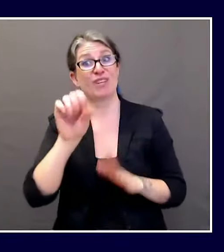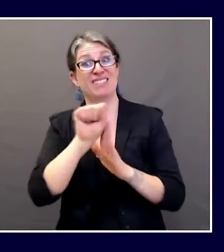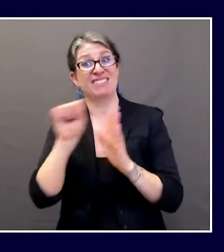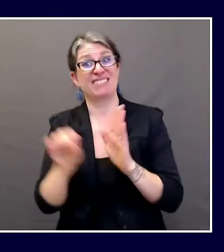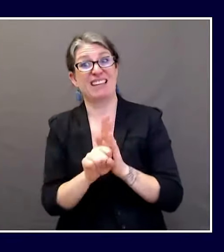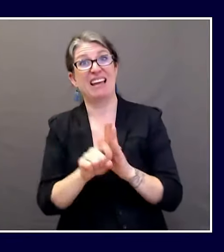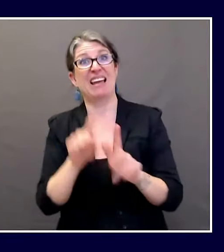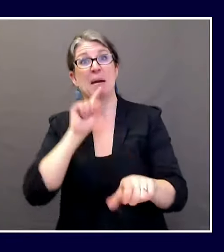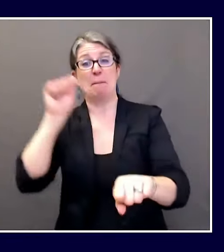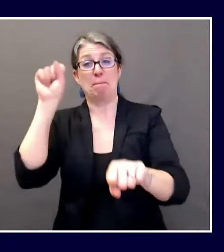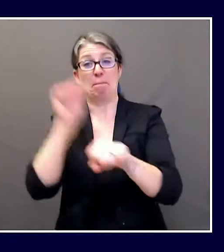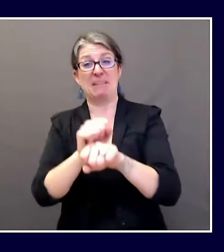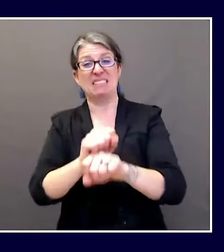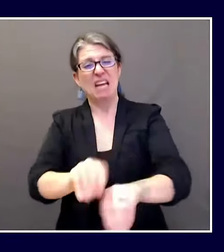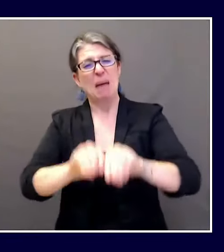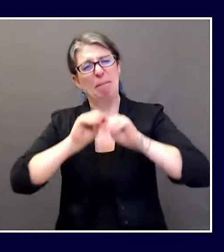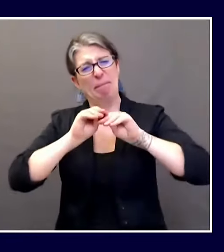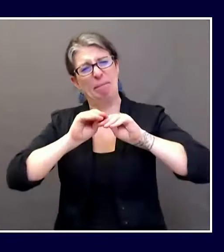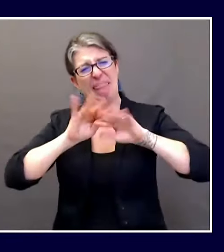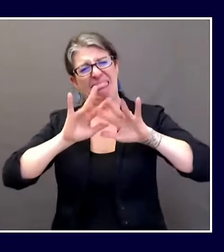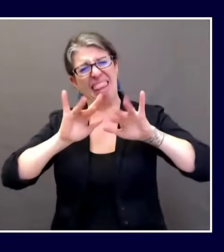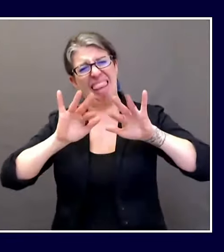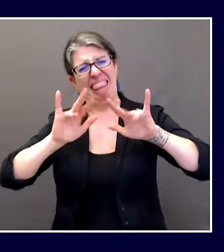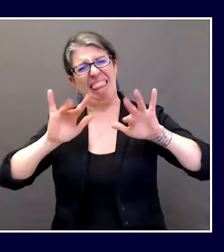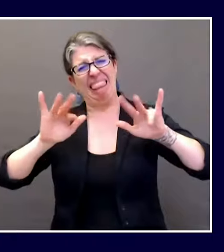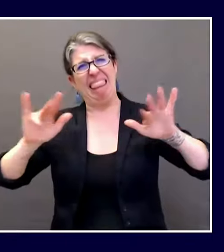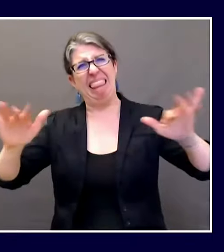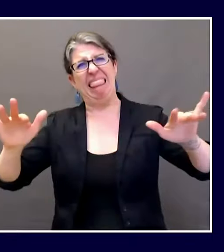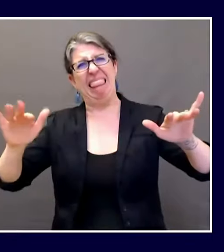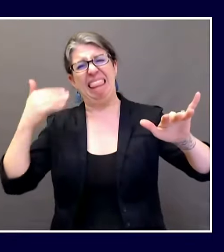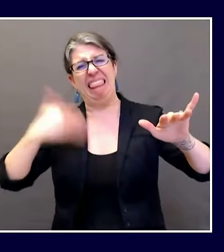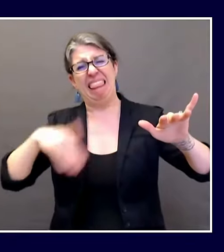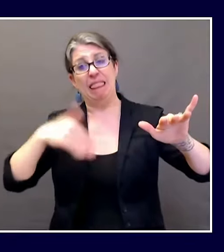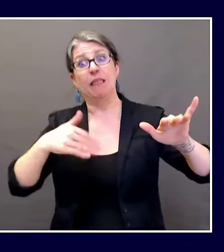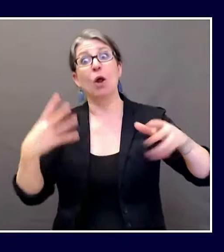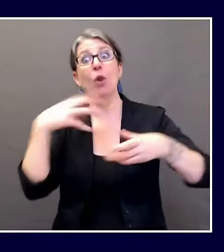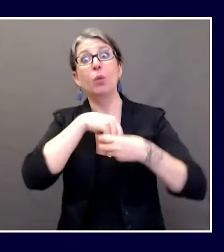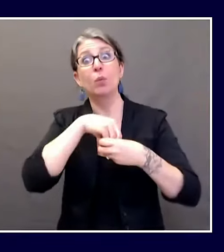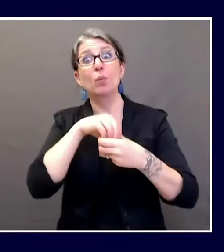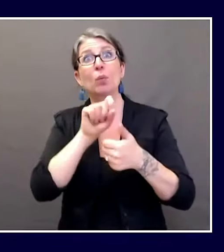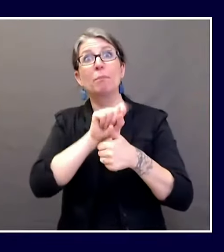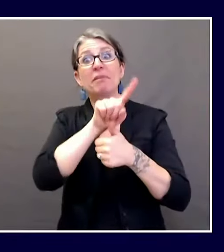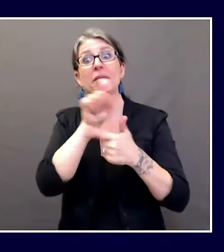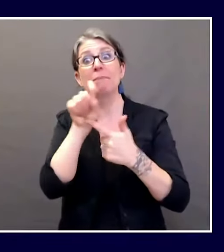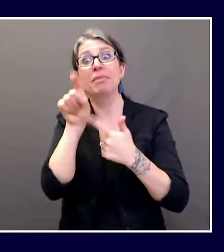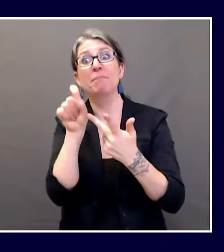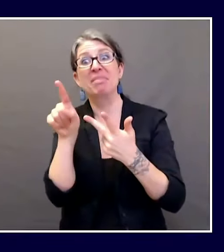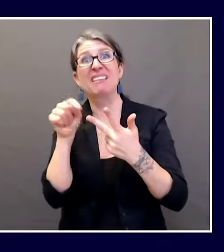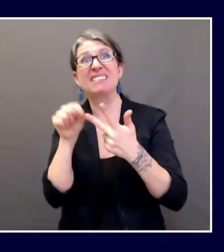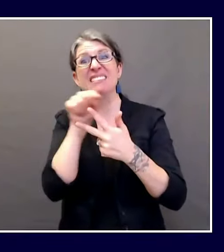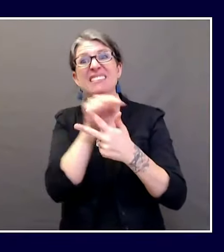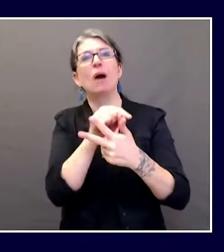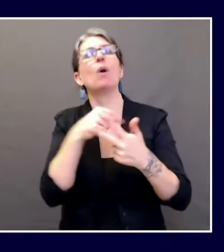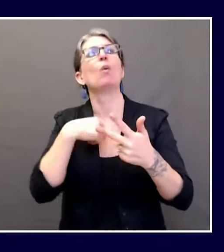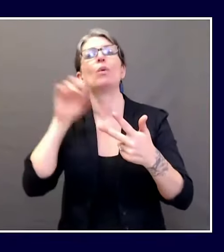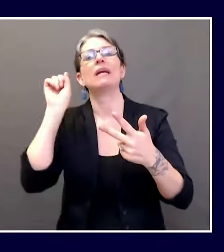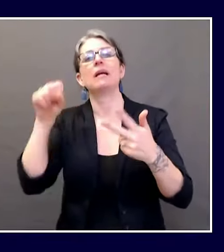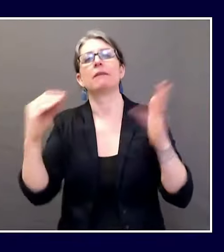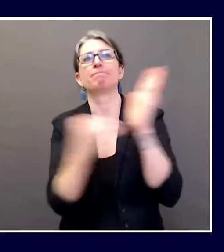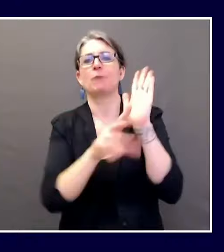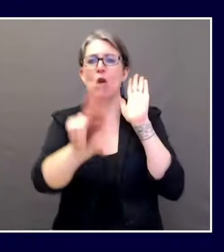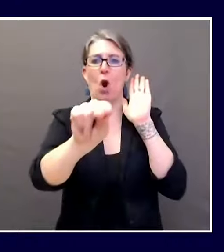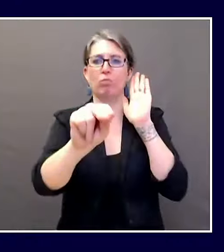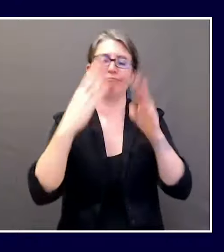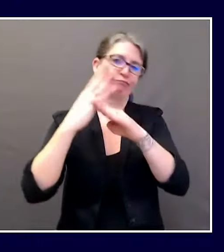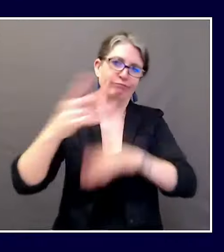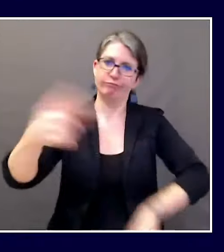for residents or those traveling from that state. So if a particular state starts experiencing an overwhelming surge